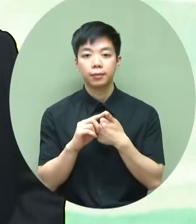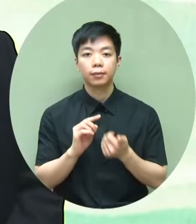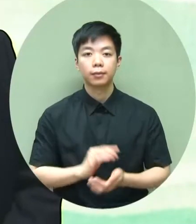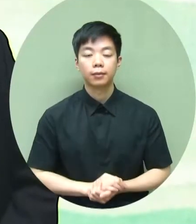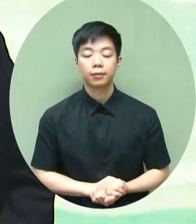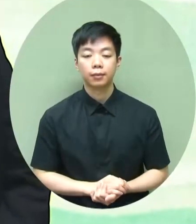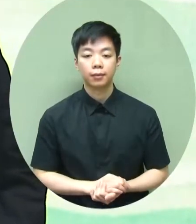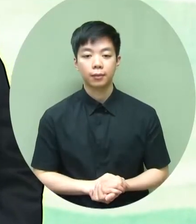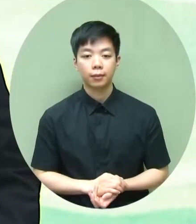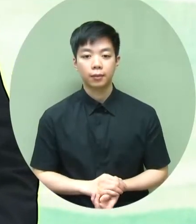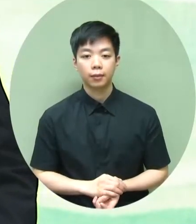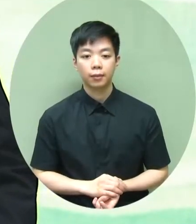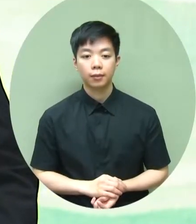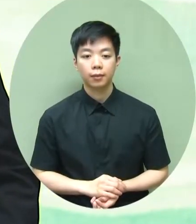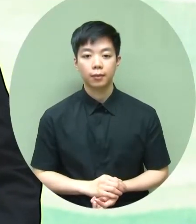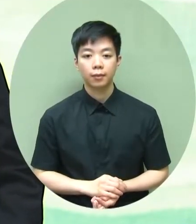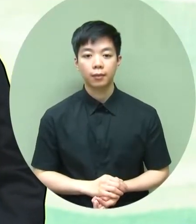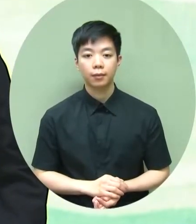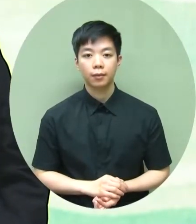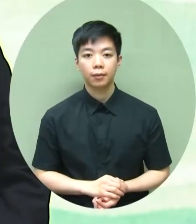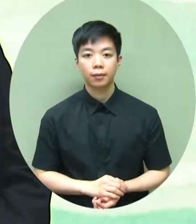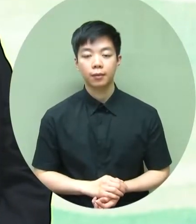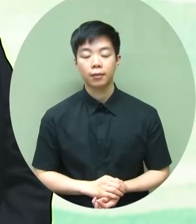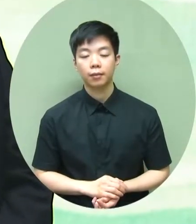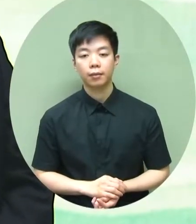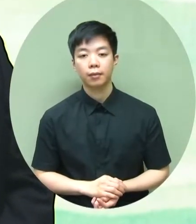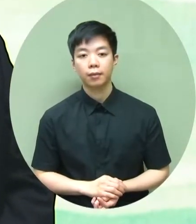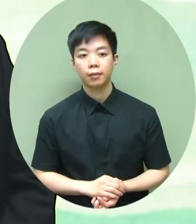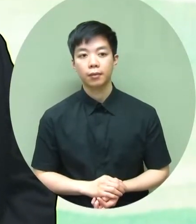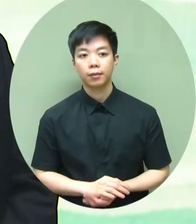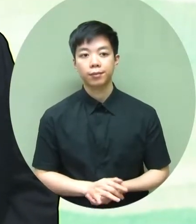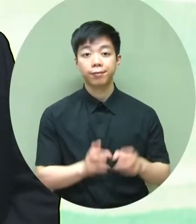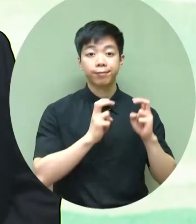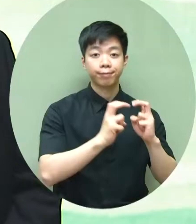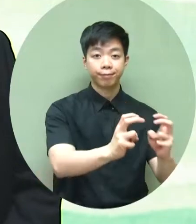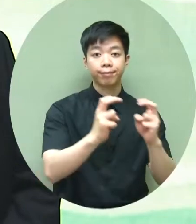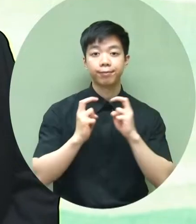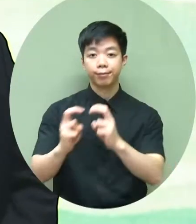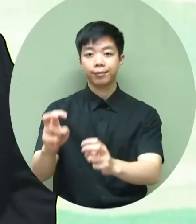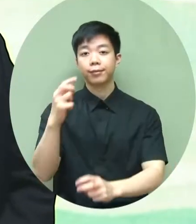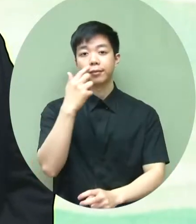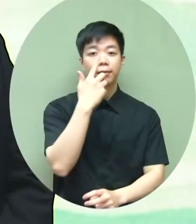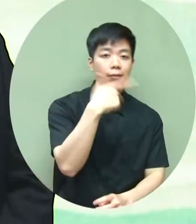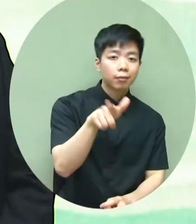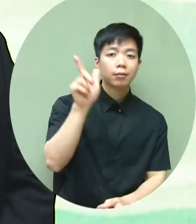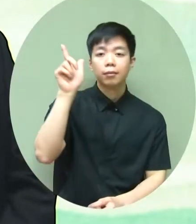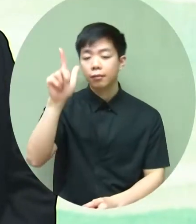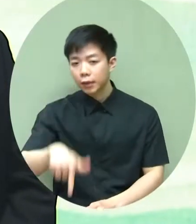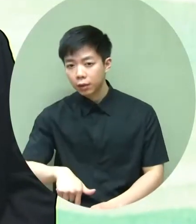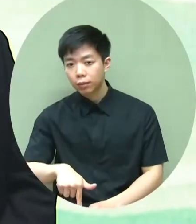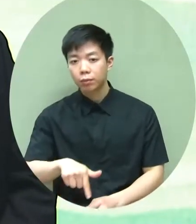old, should they be put into operation, they must be sound and